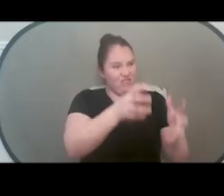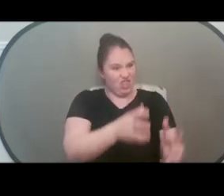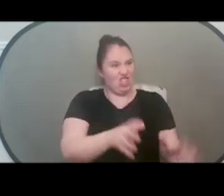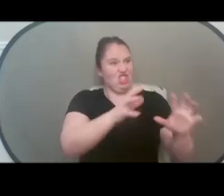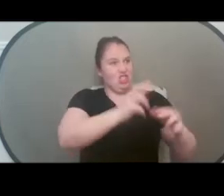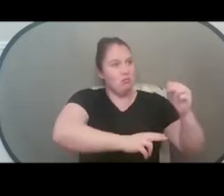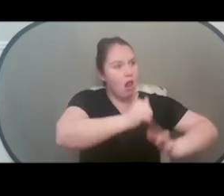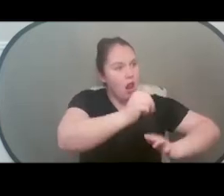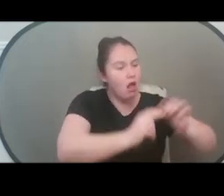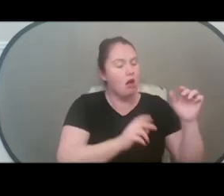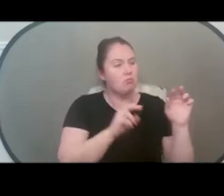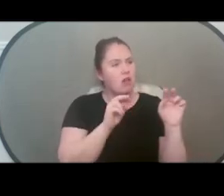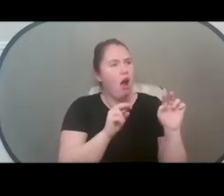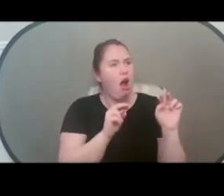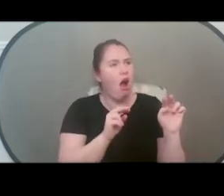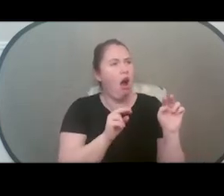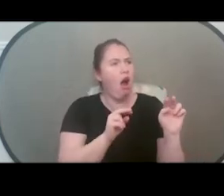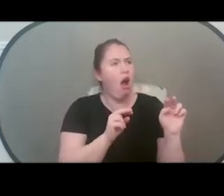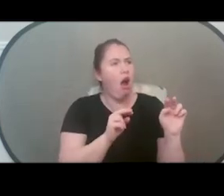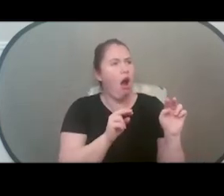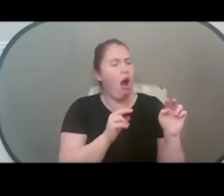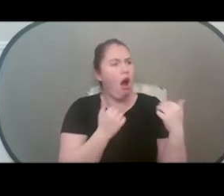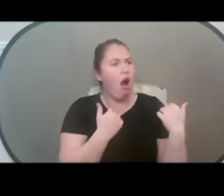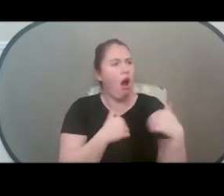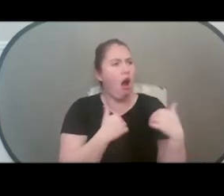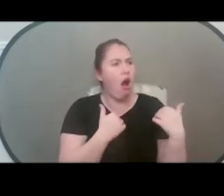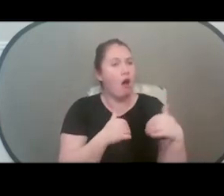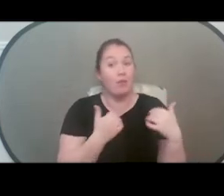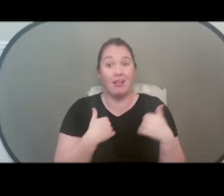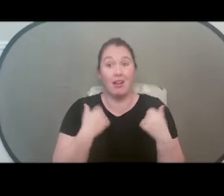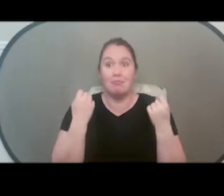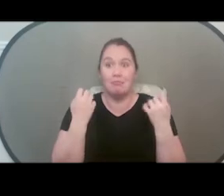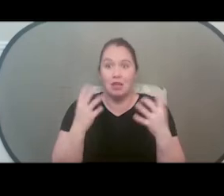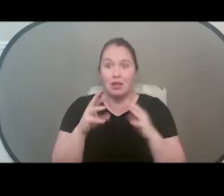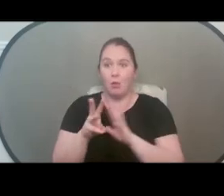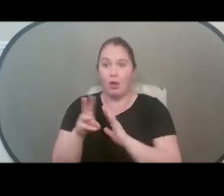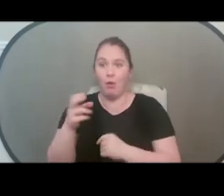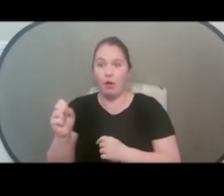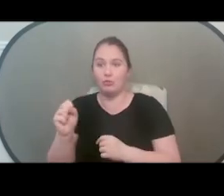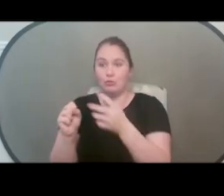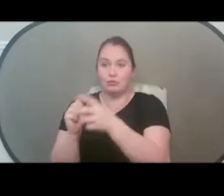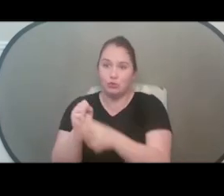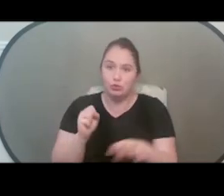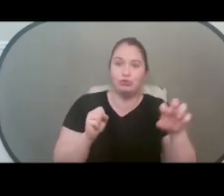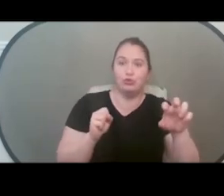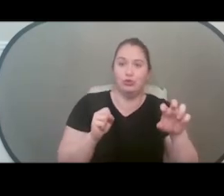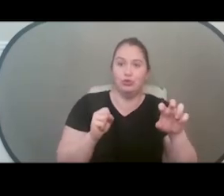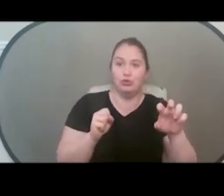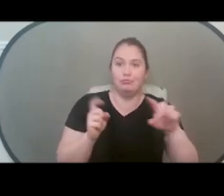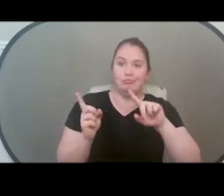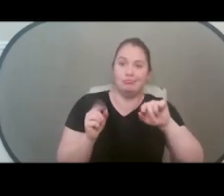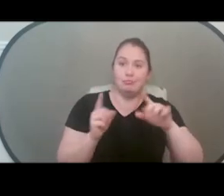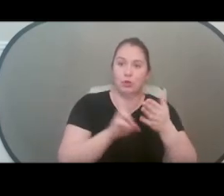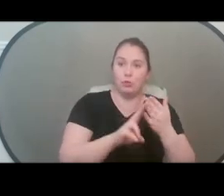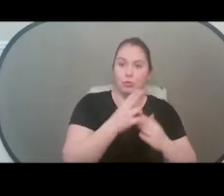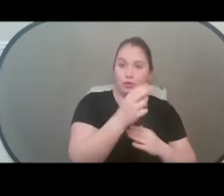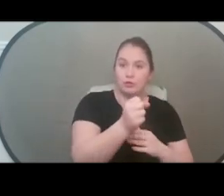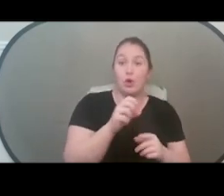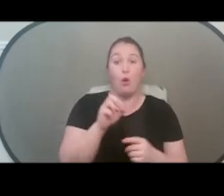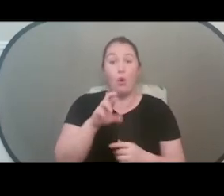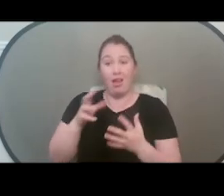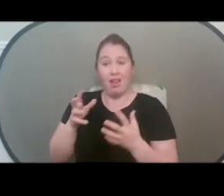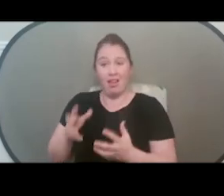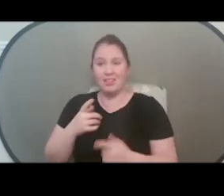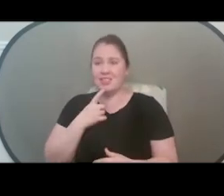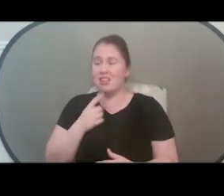compared to, you had a lot of either kids transfer on purpose, or the ones that were left behind was kind of like, why